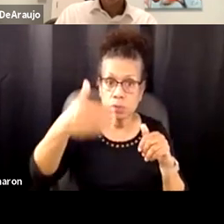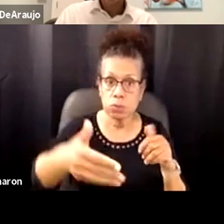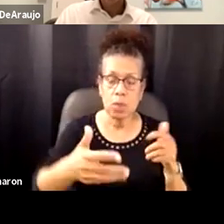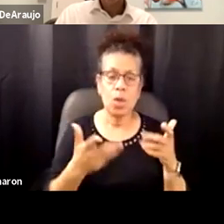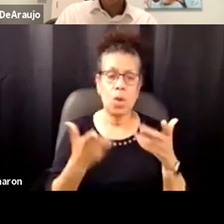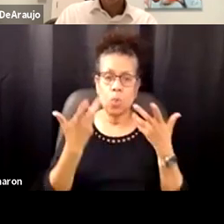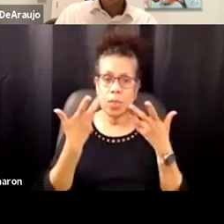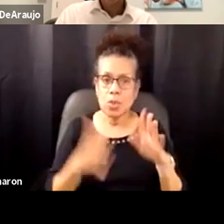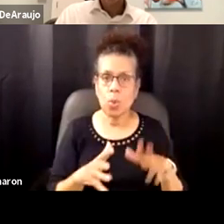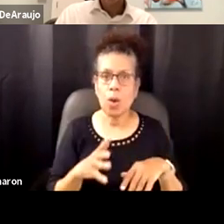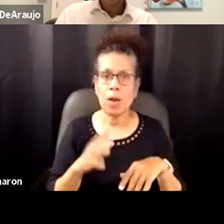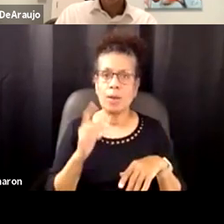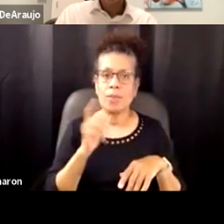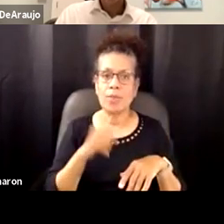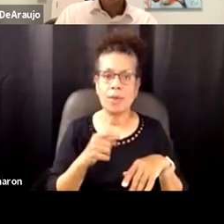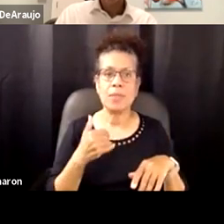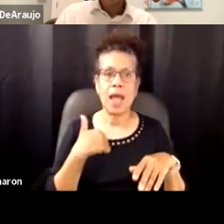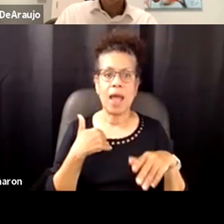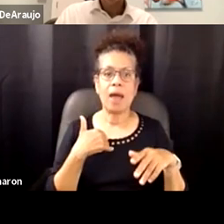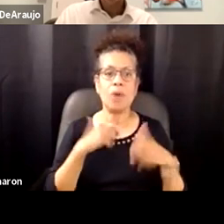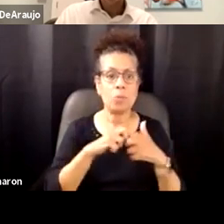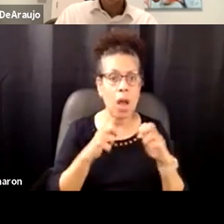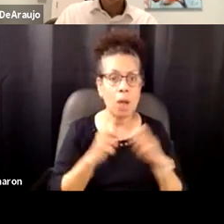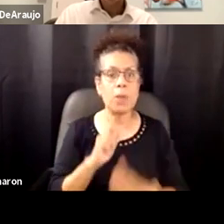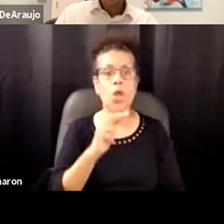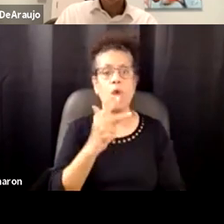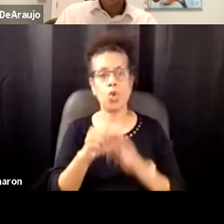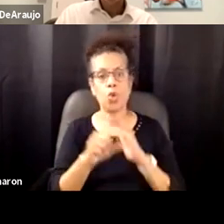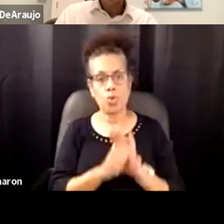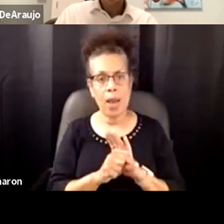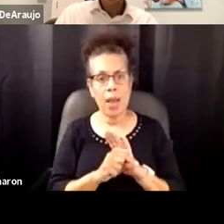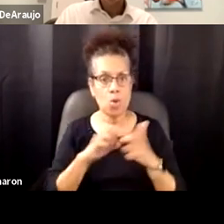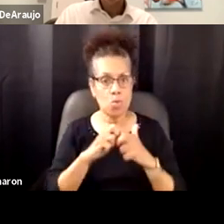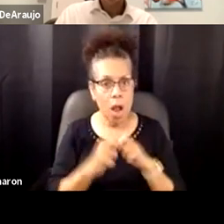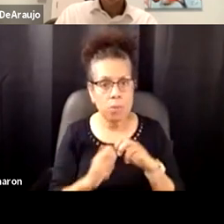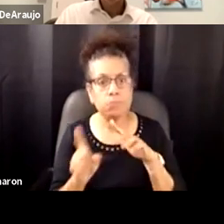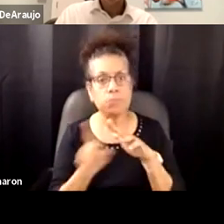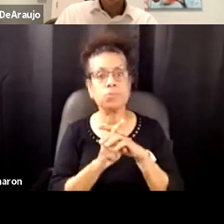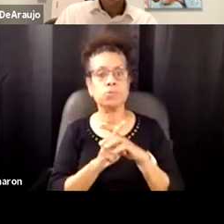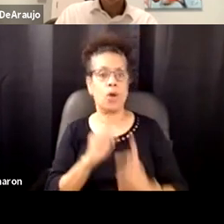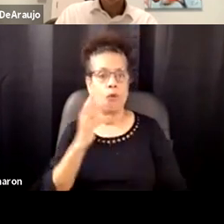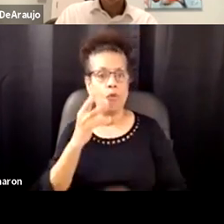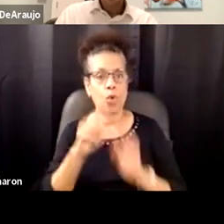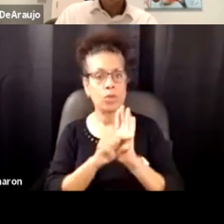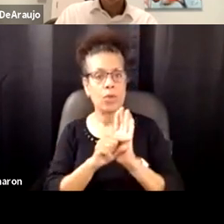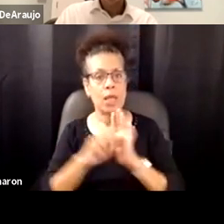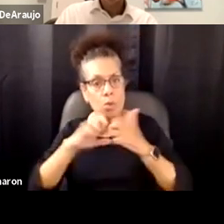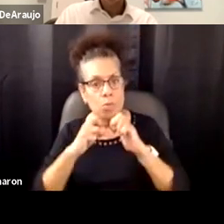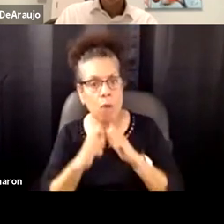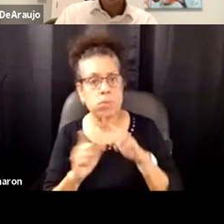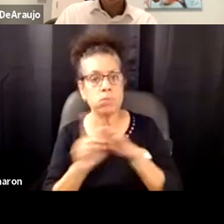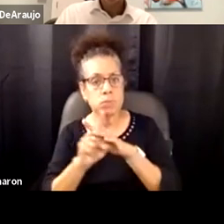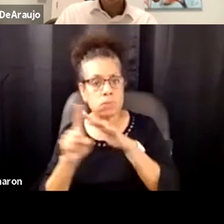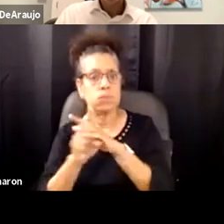not a pr you know they're not having issues in the third grade and are still having significant behavioral um you know